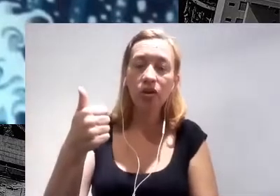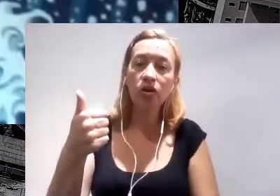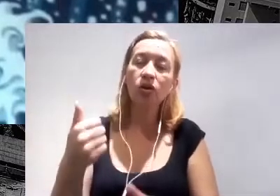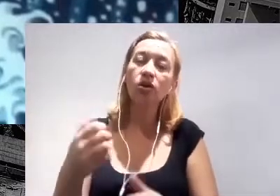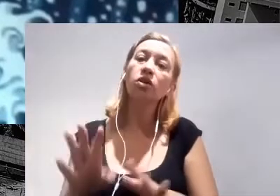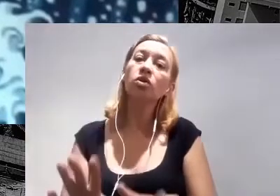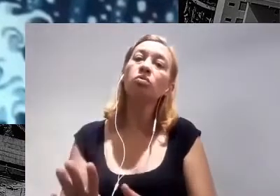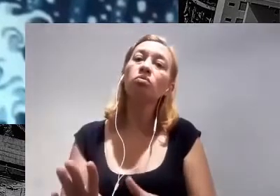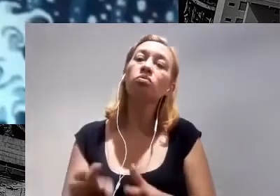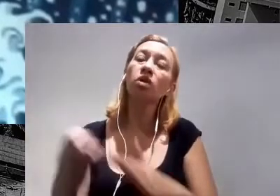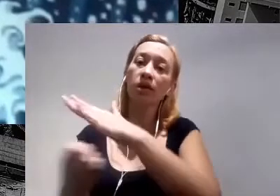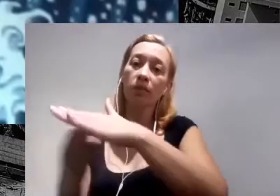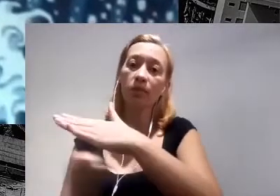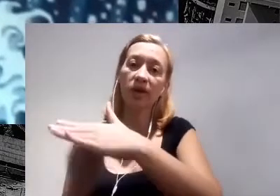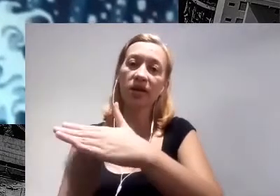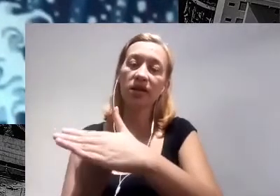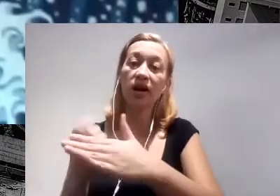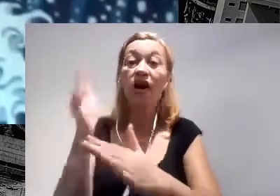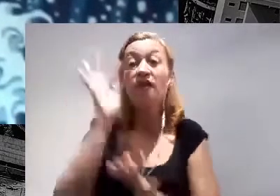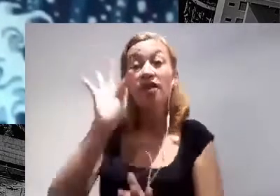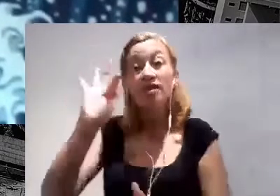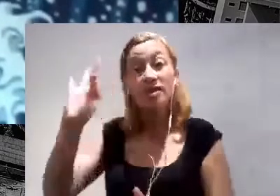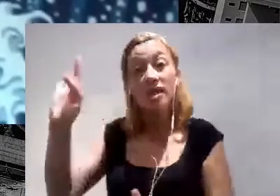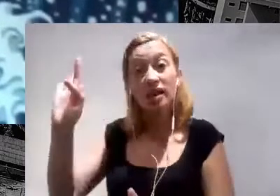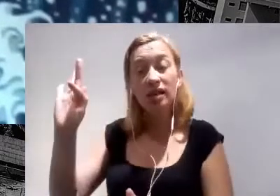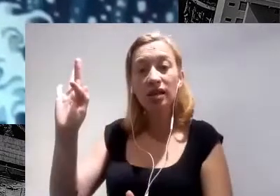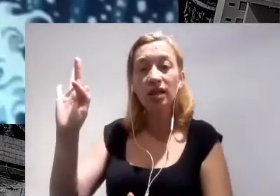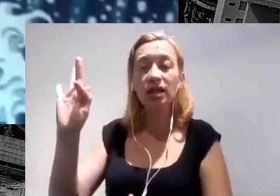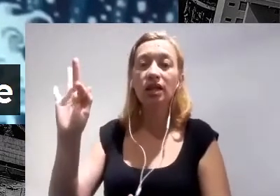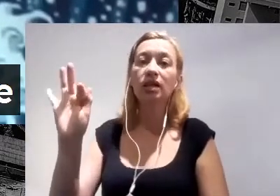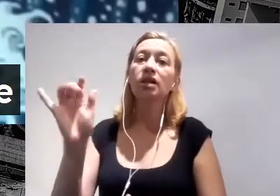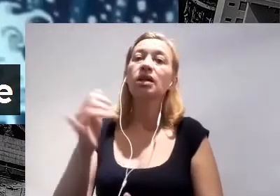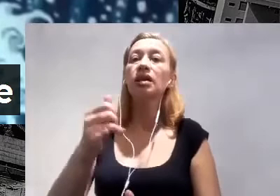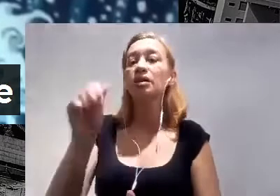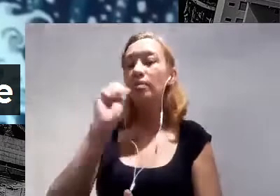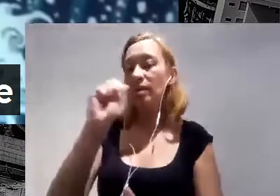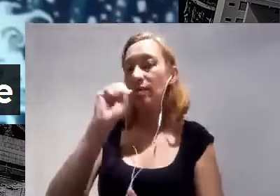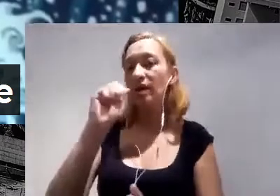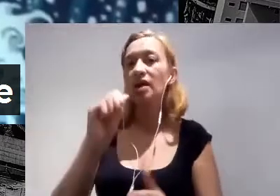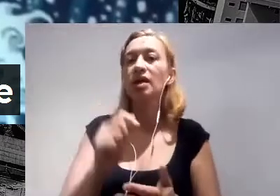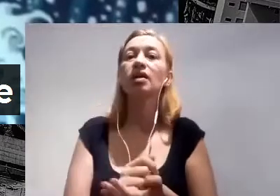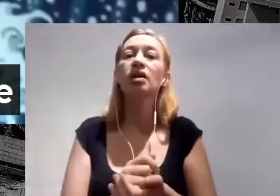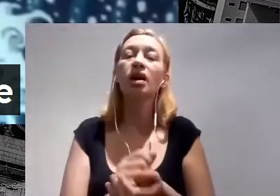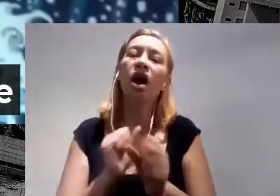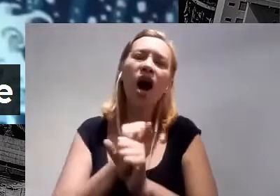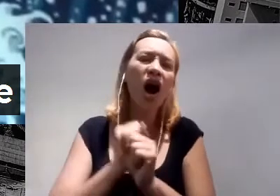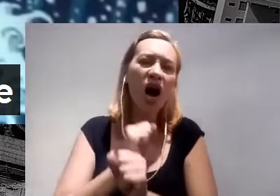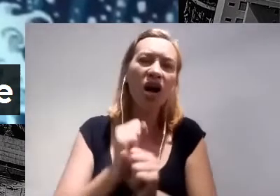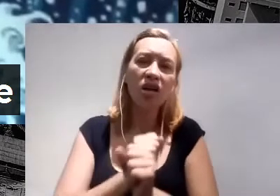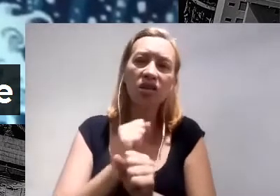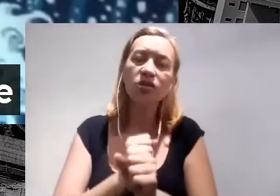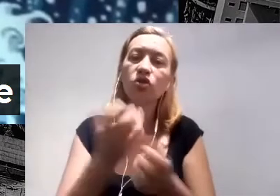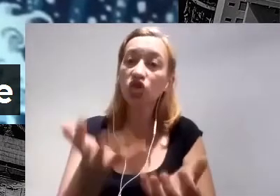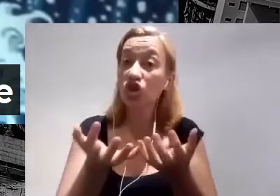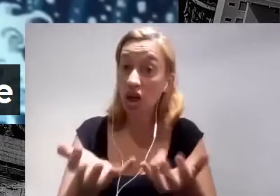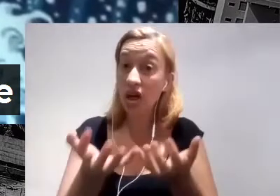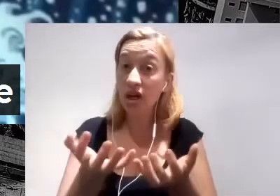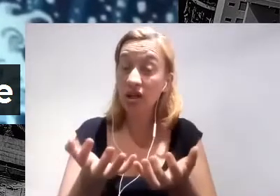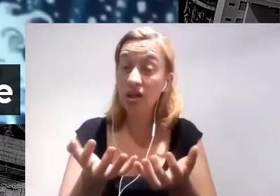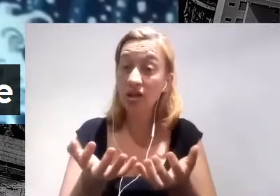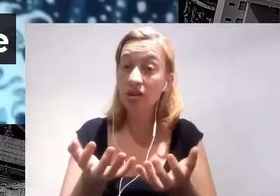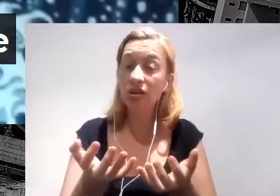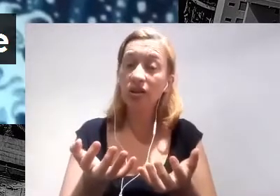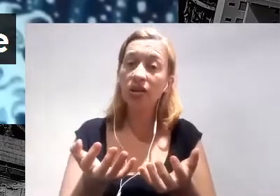They have for a long time known that they want to achieve more resilience in their supply chain. They want to achieve the